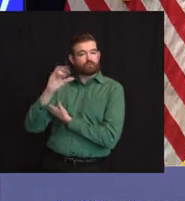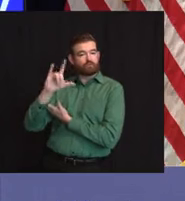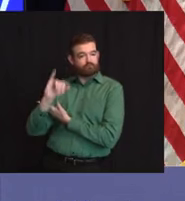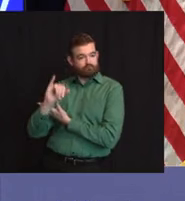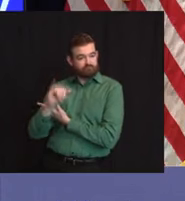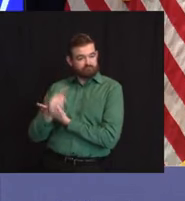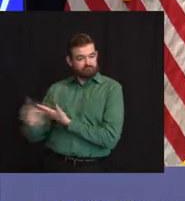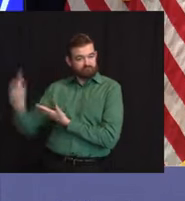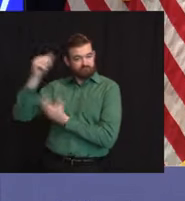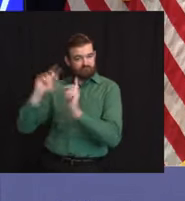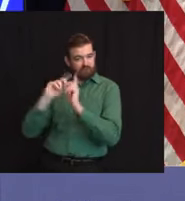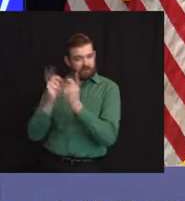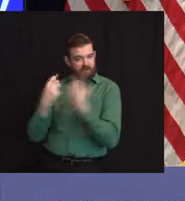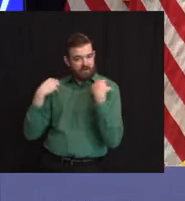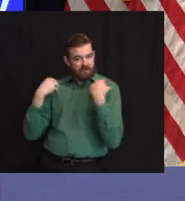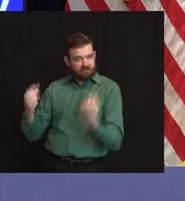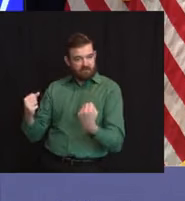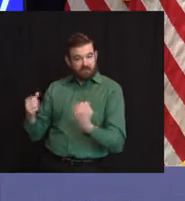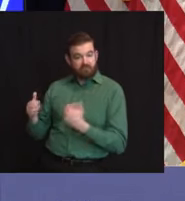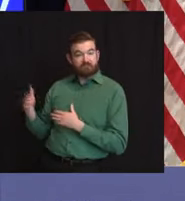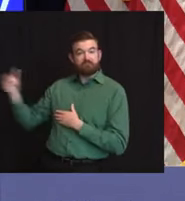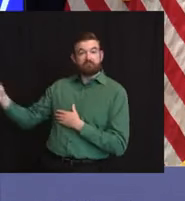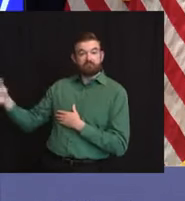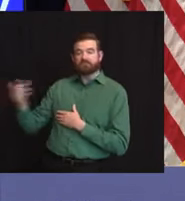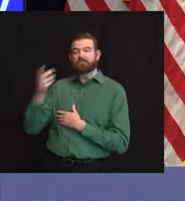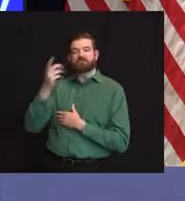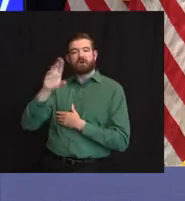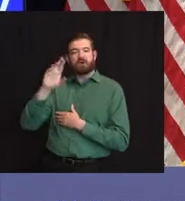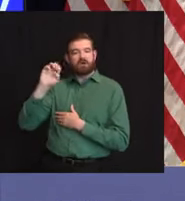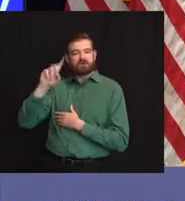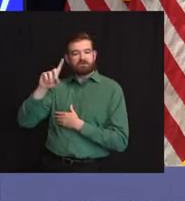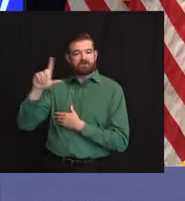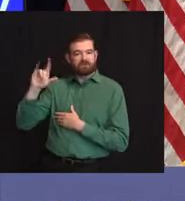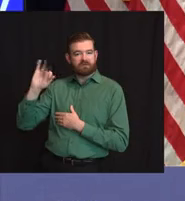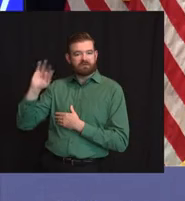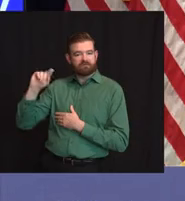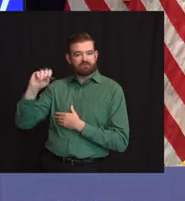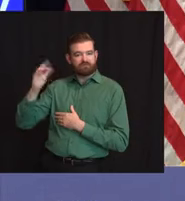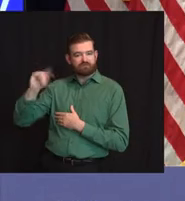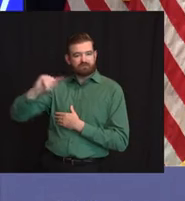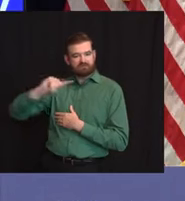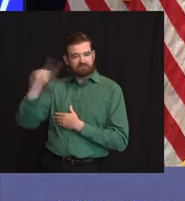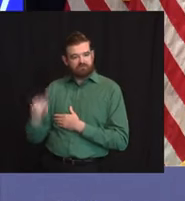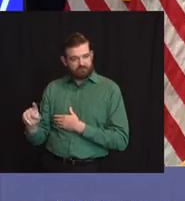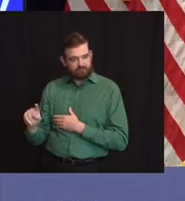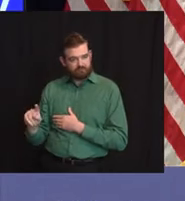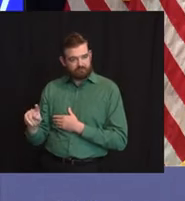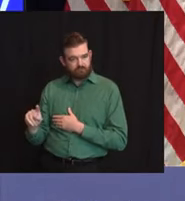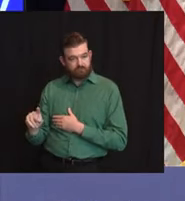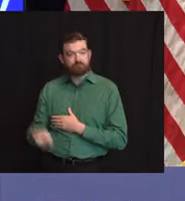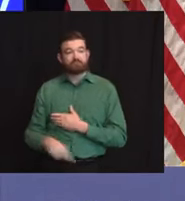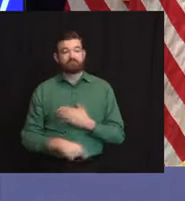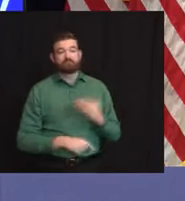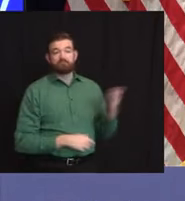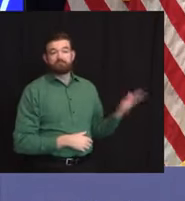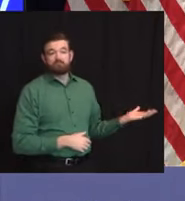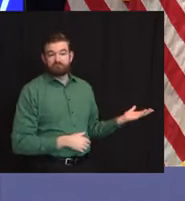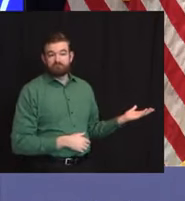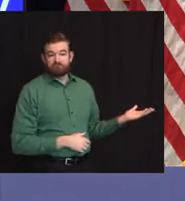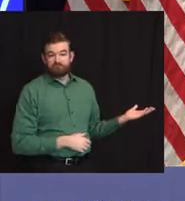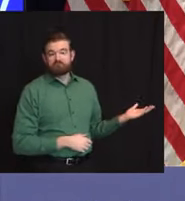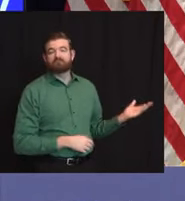Director in the Department of Health, Dr. Ed Lifshitz. Judy and Ed, great to have you both. And the guy to my left who definitely doesn't need an introduction, State Police